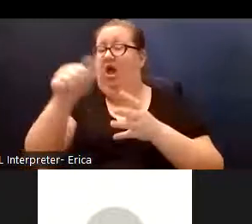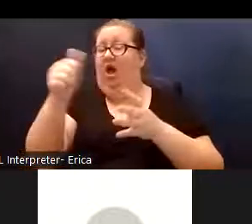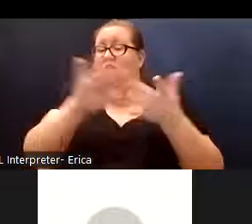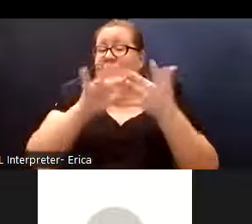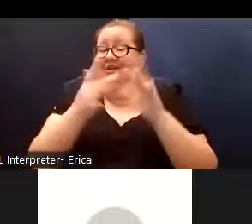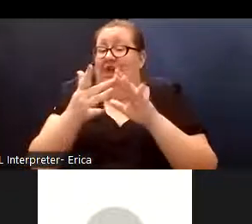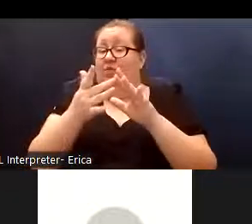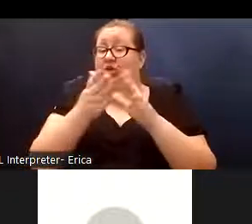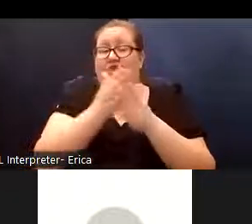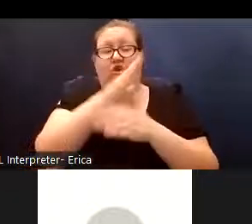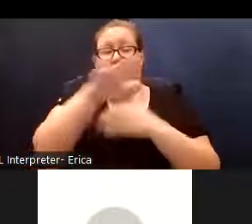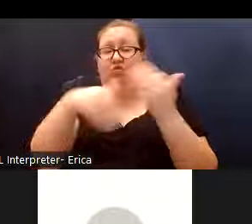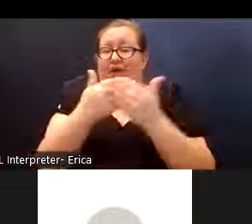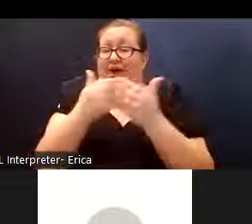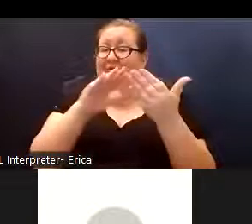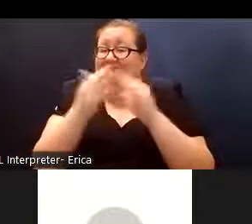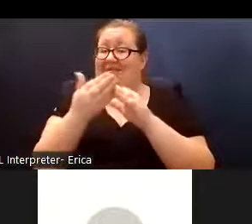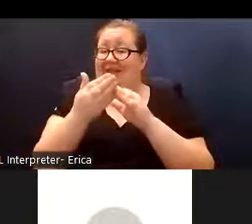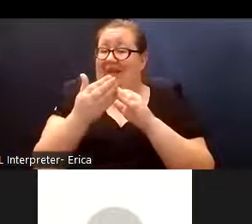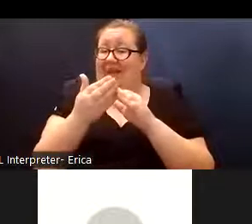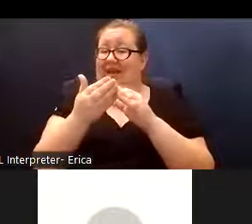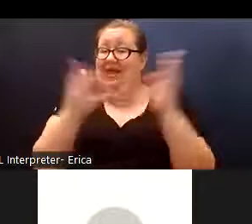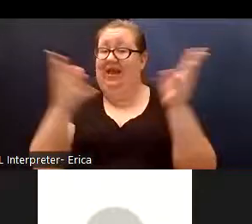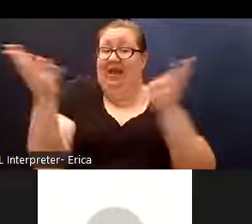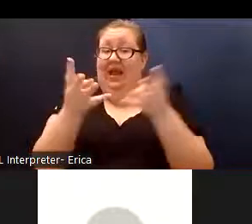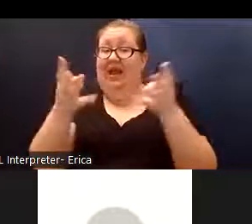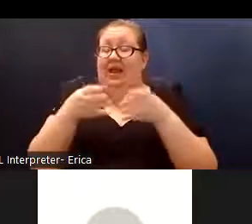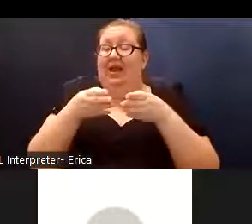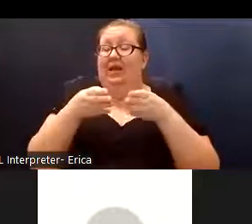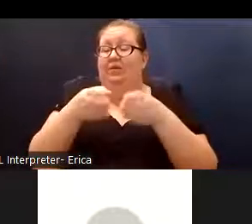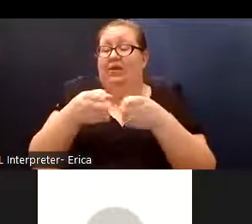the water to the PVSC wastewater